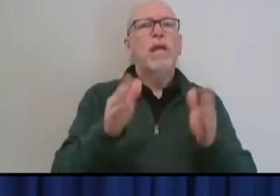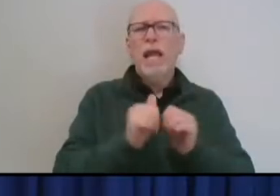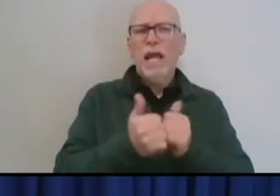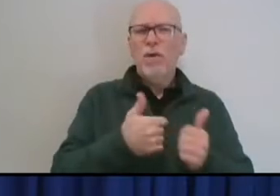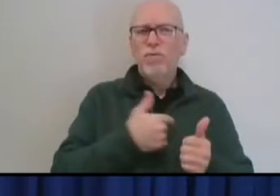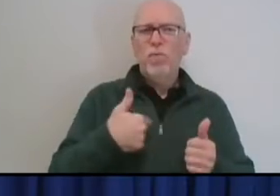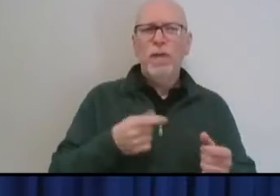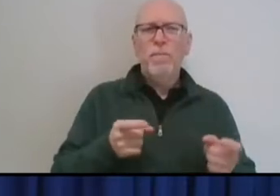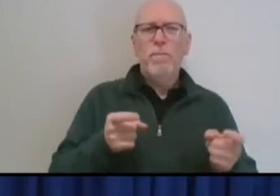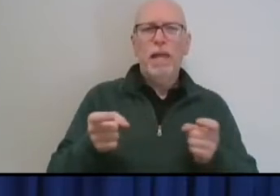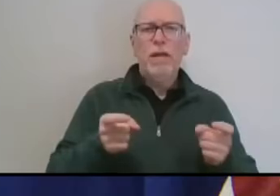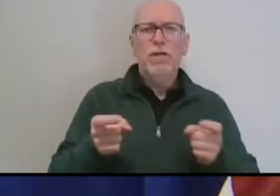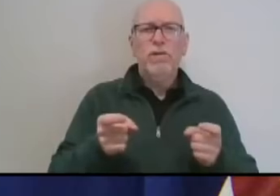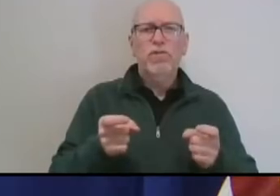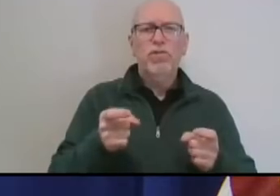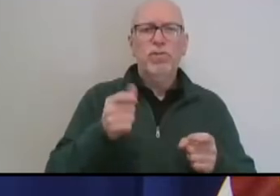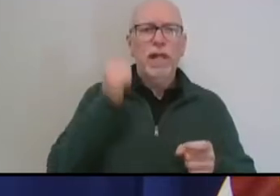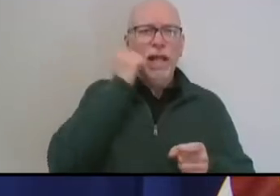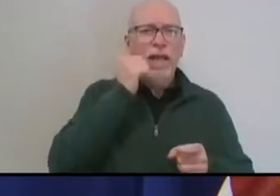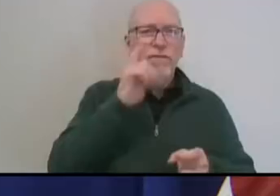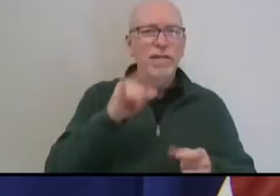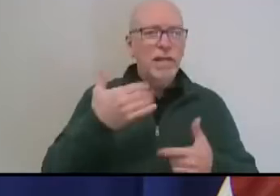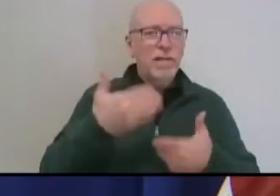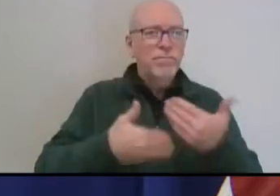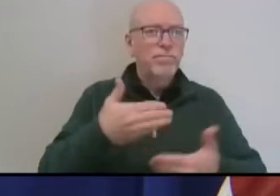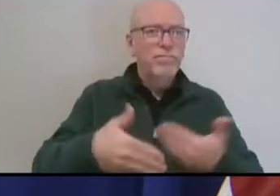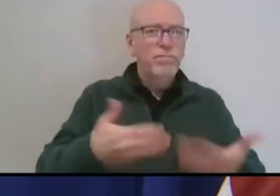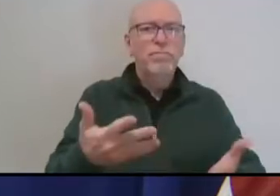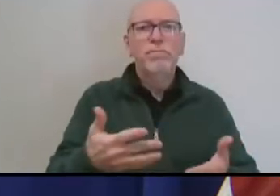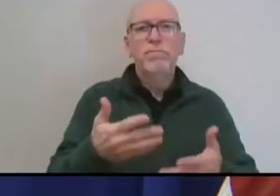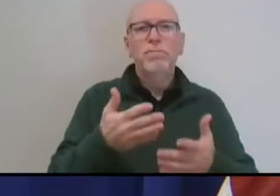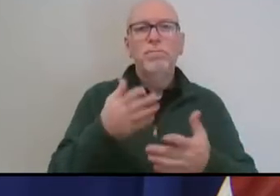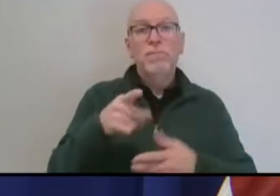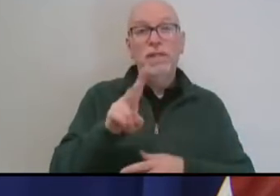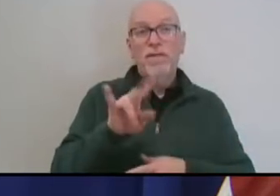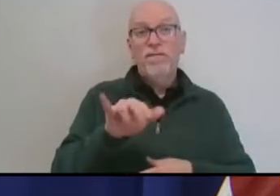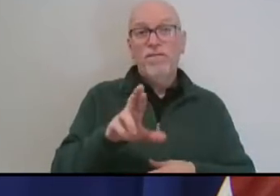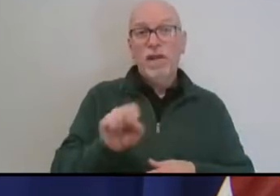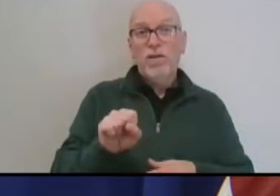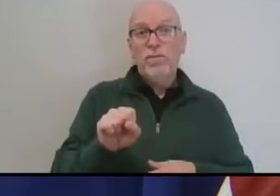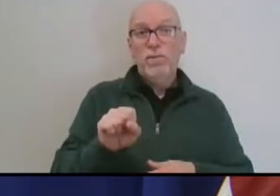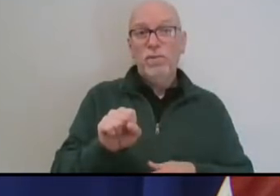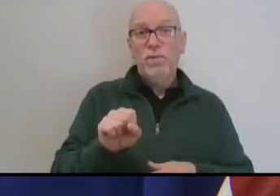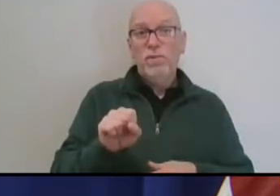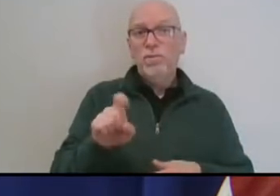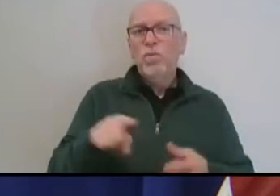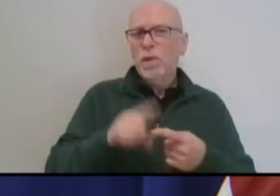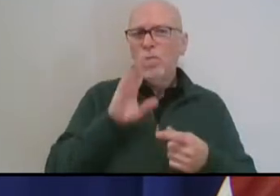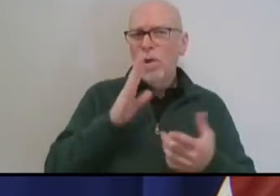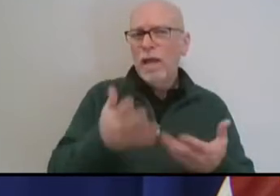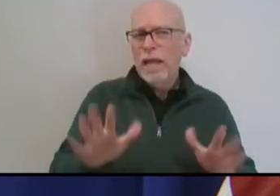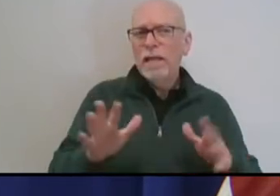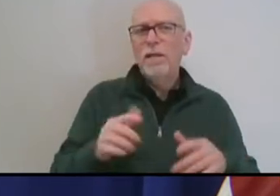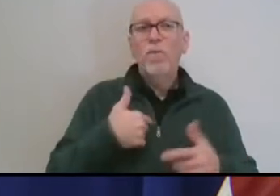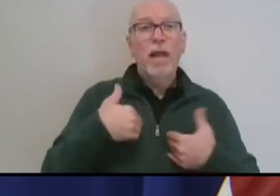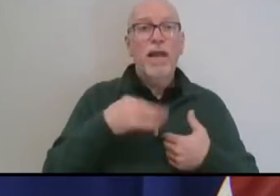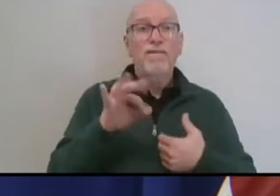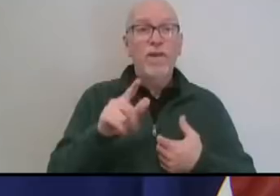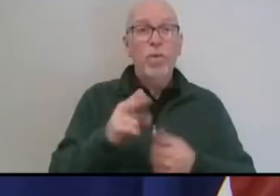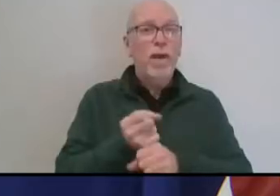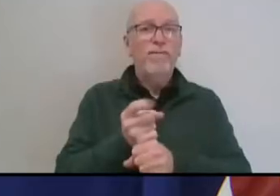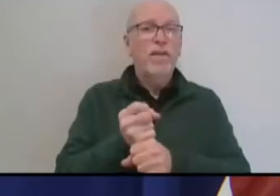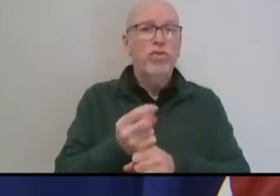manage day by day through it? The virus, when is it going to end? We've got the flu every year. People